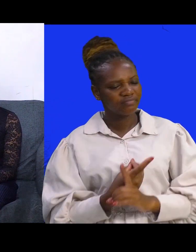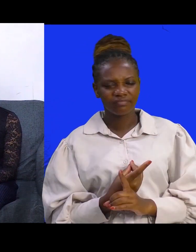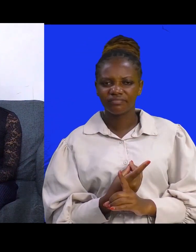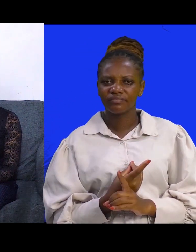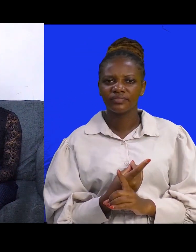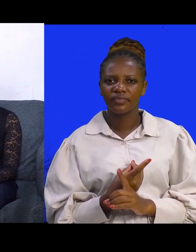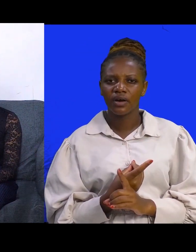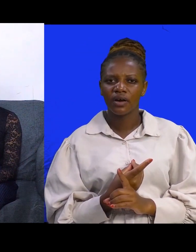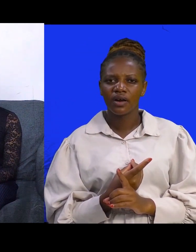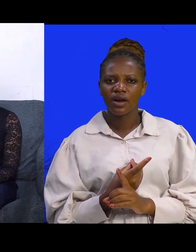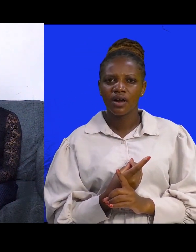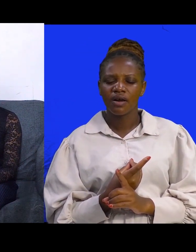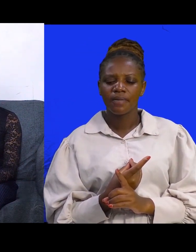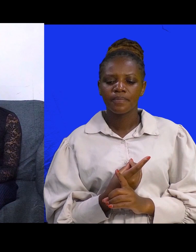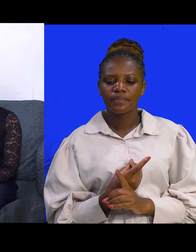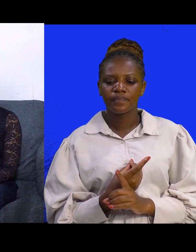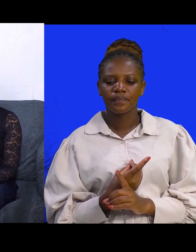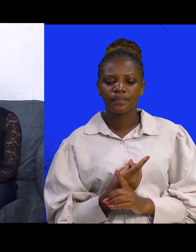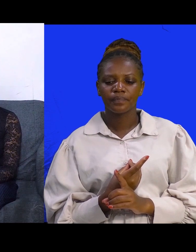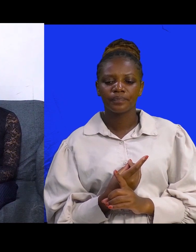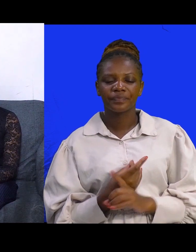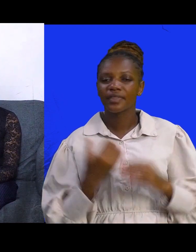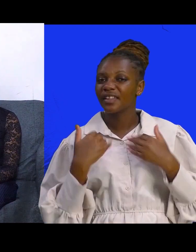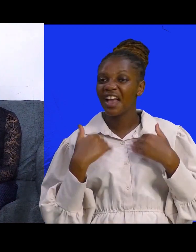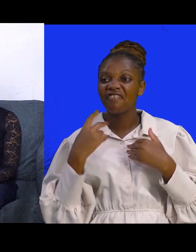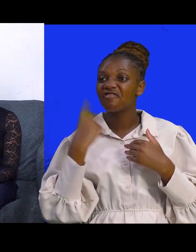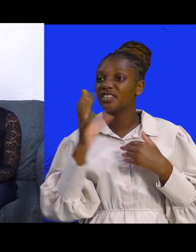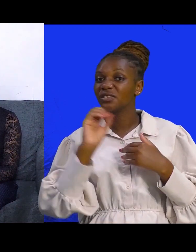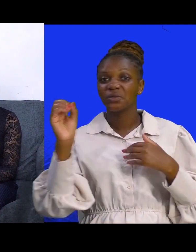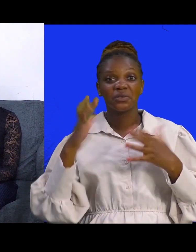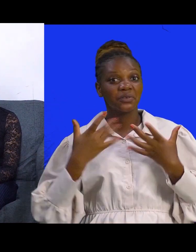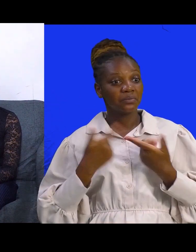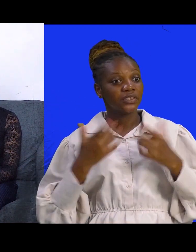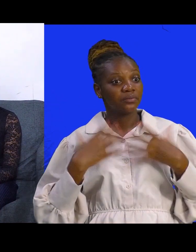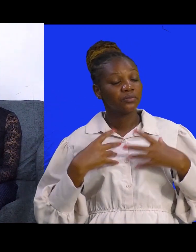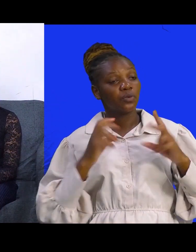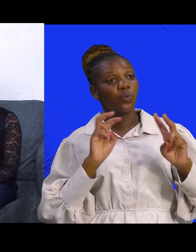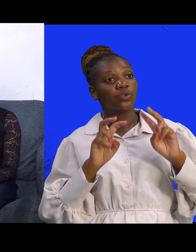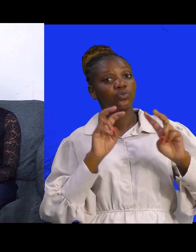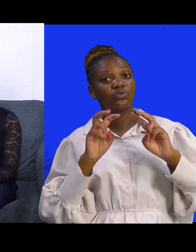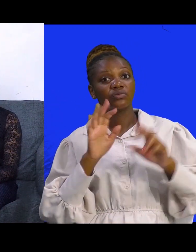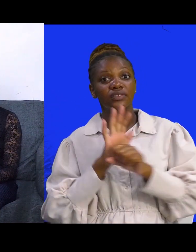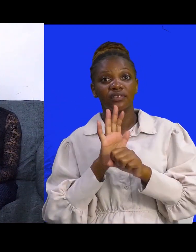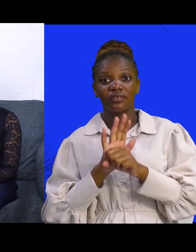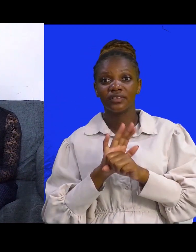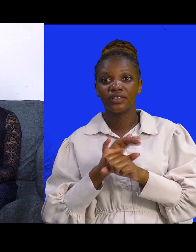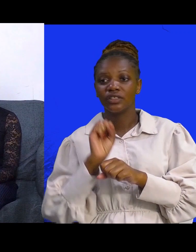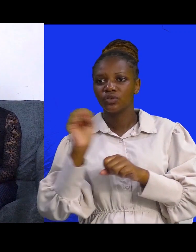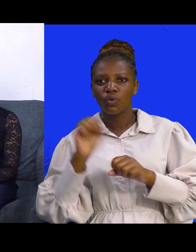based, French based. Mostly uh, they don't have even audio. So looking